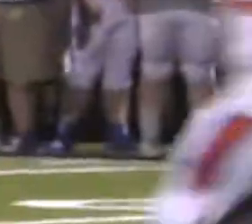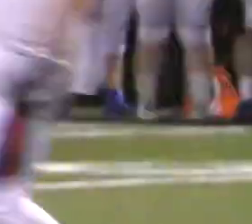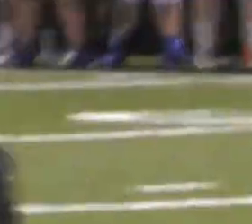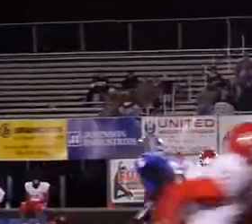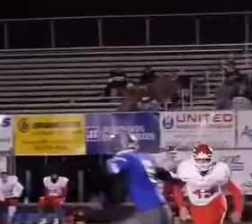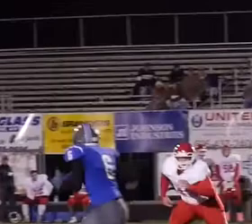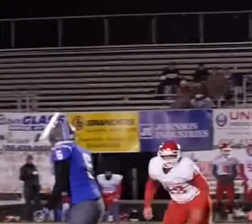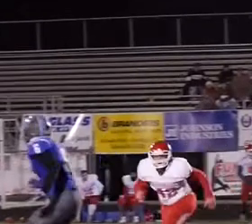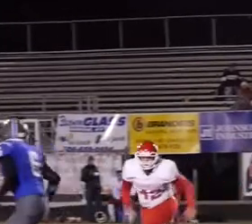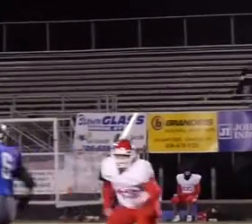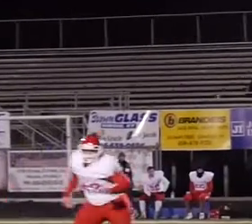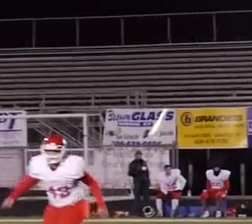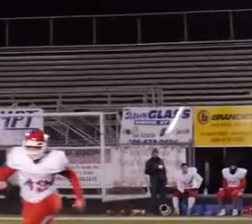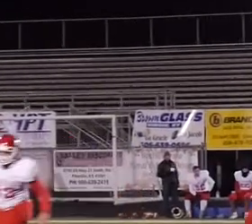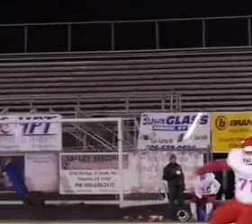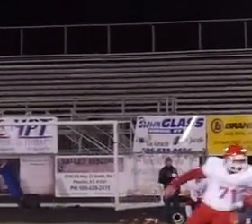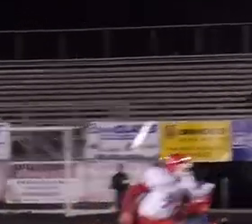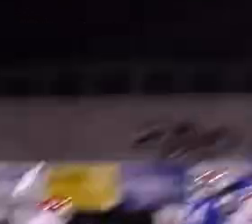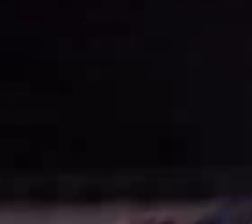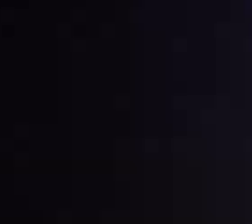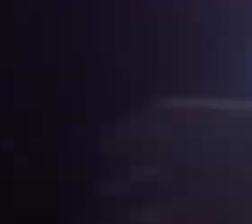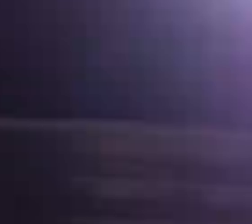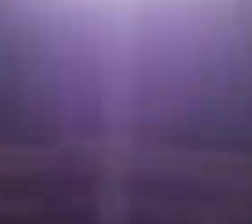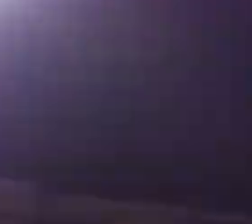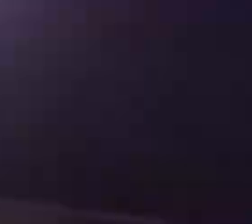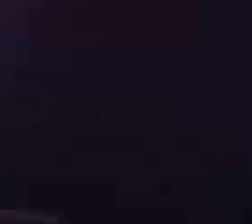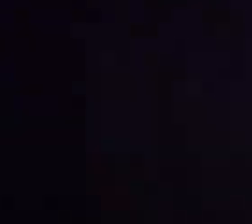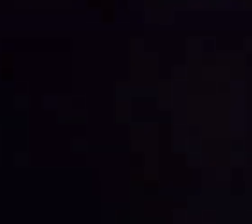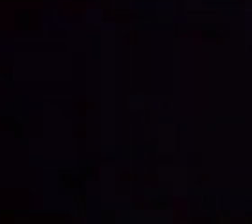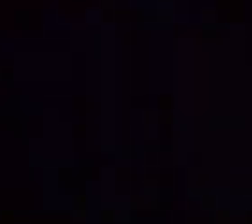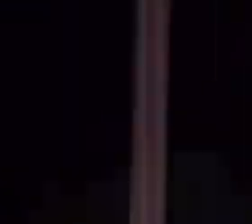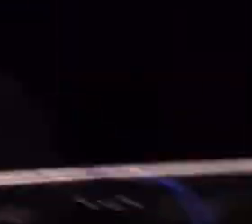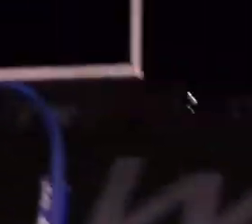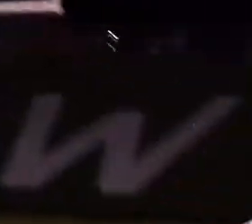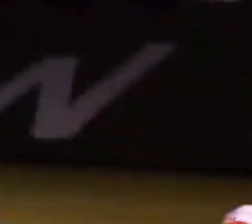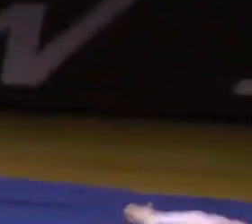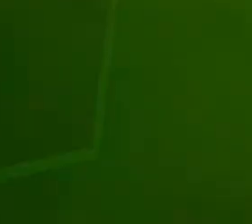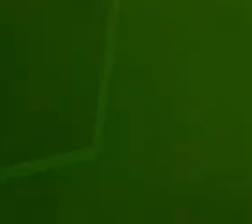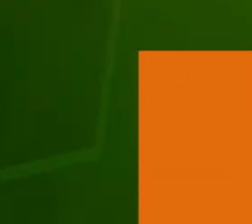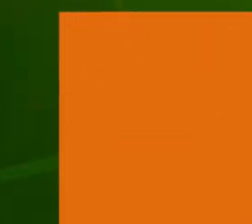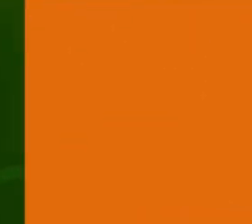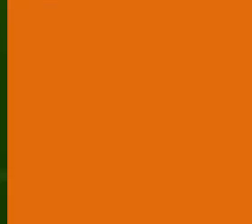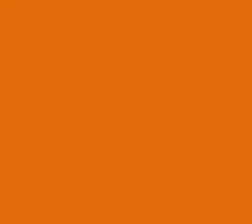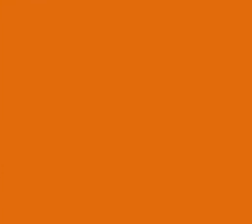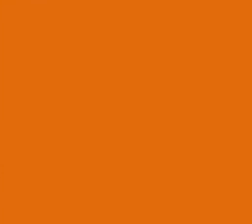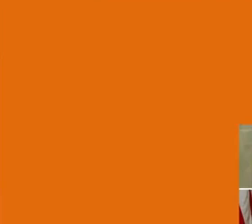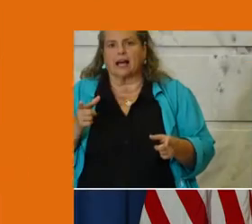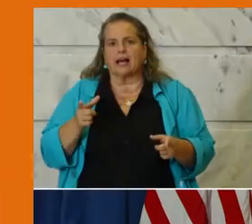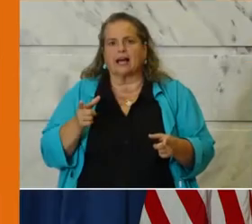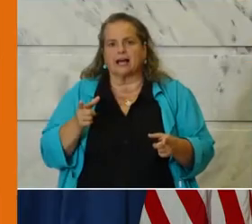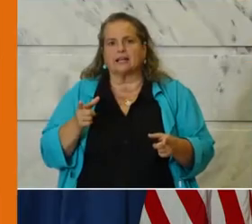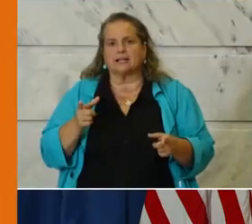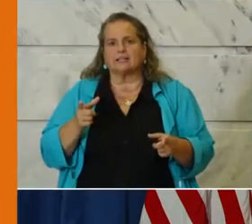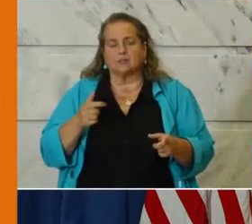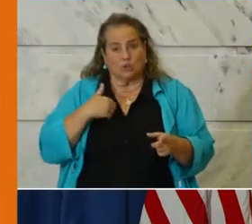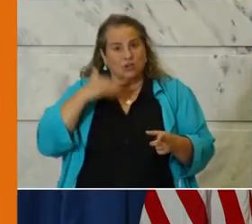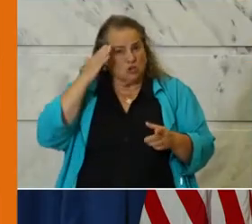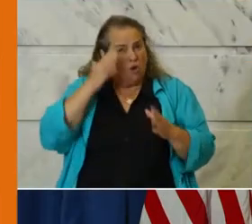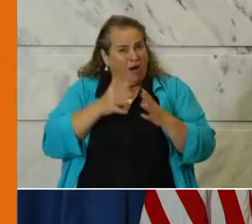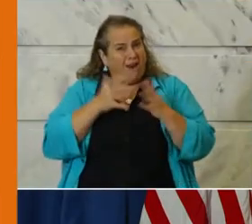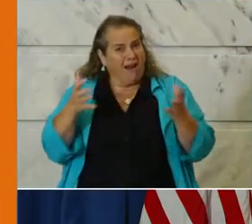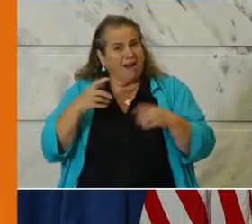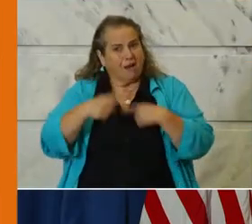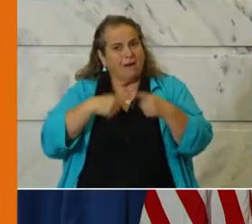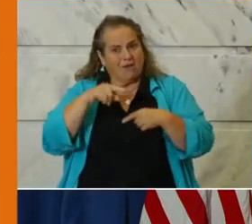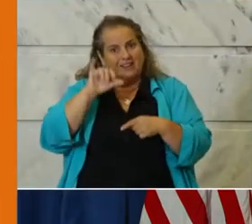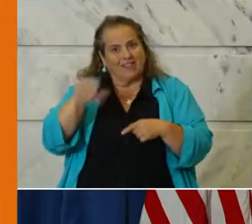of Control to allow fall sports to proceed beginning August 24th. We know a lot about this virus now. We